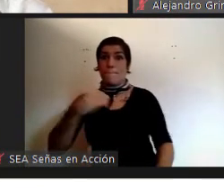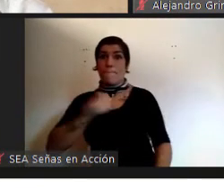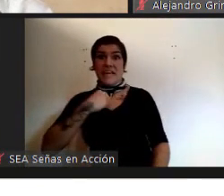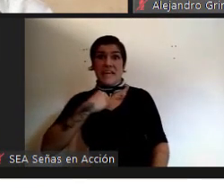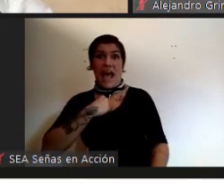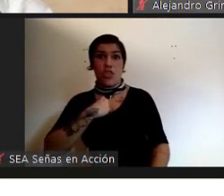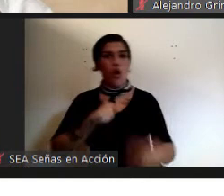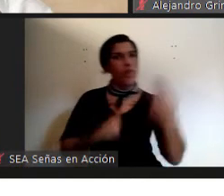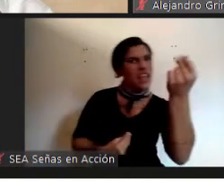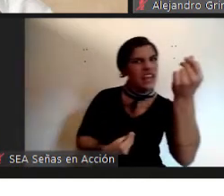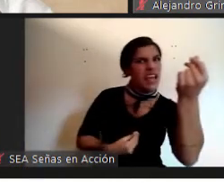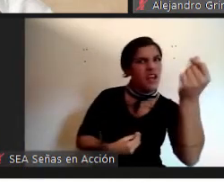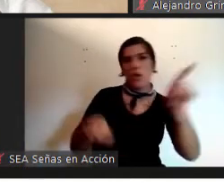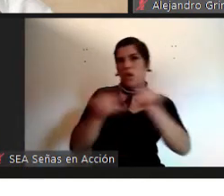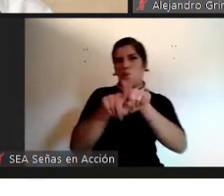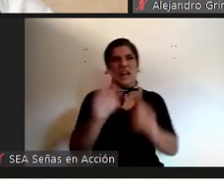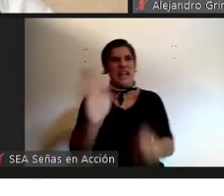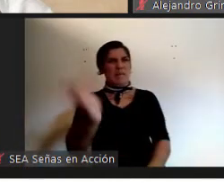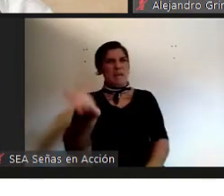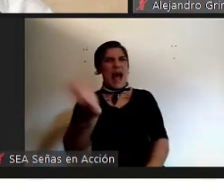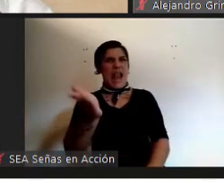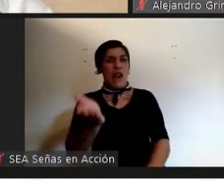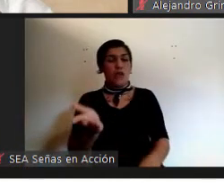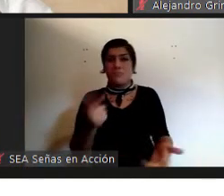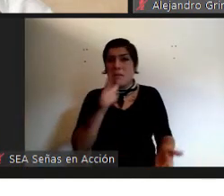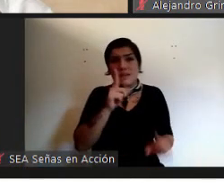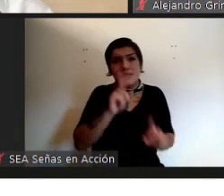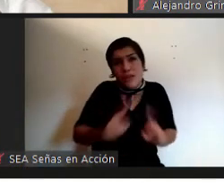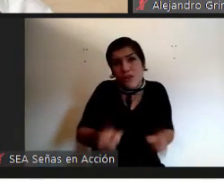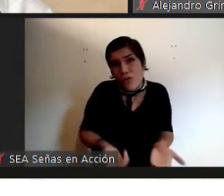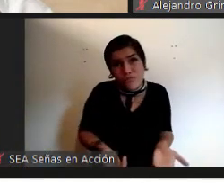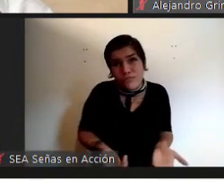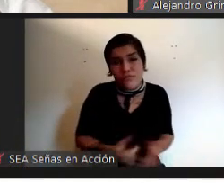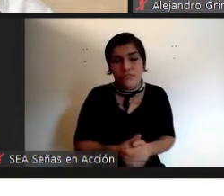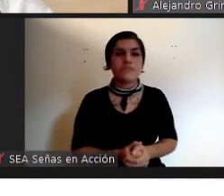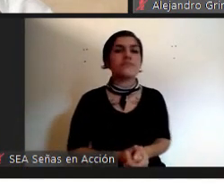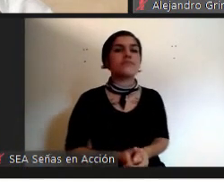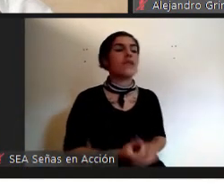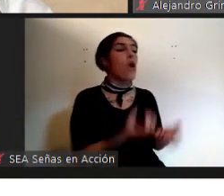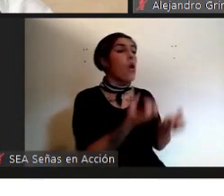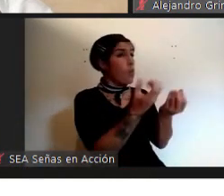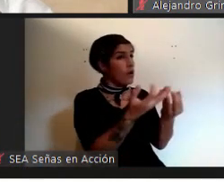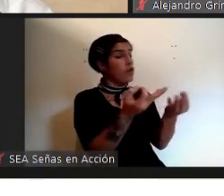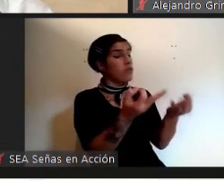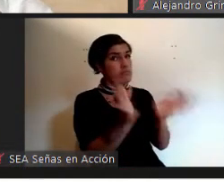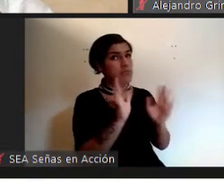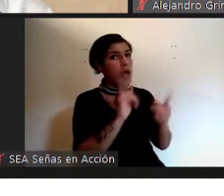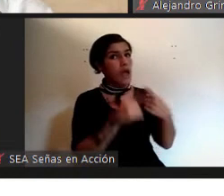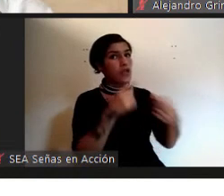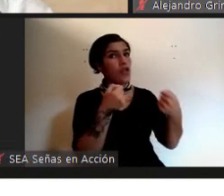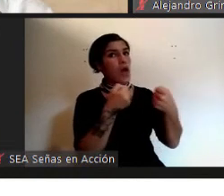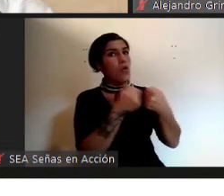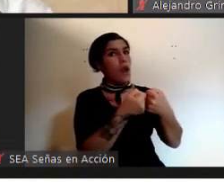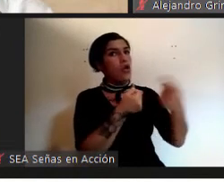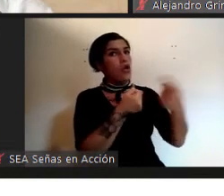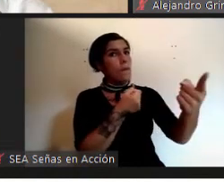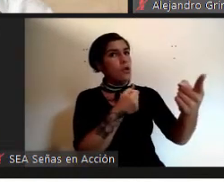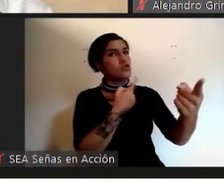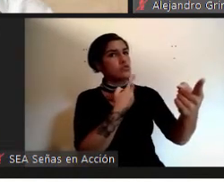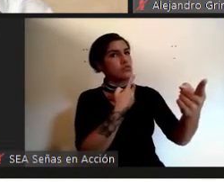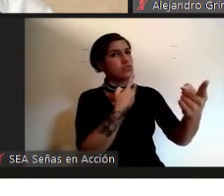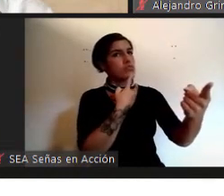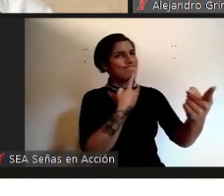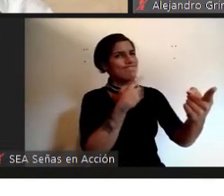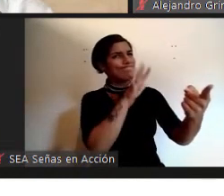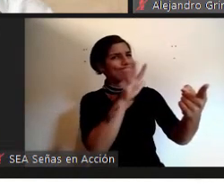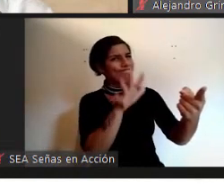sin. Well, without coming down to sin, I do agree with how you